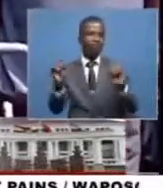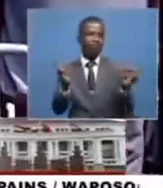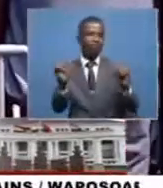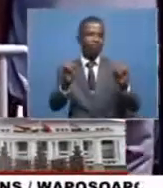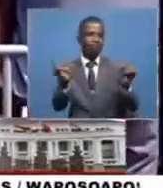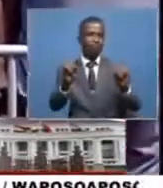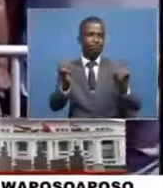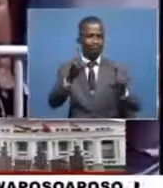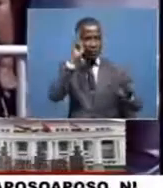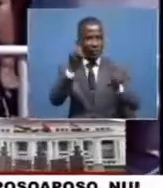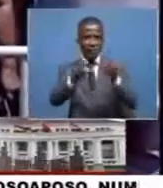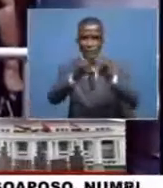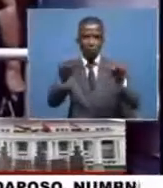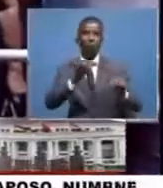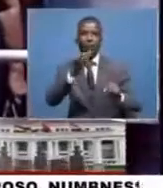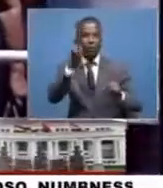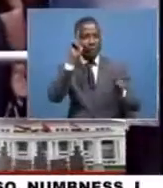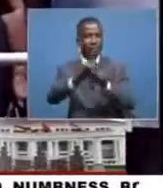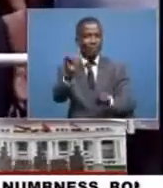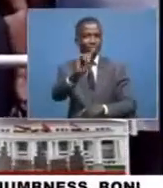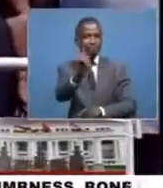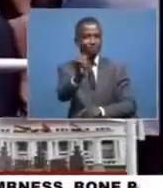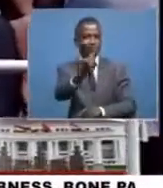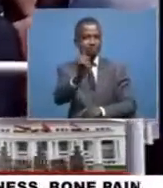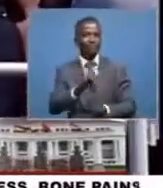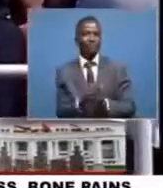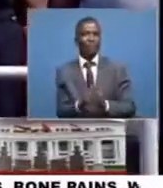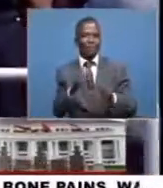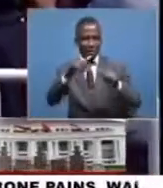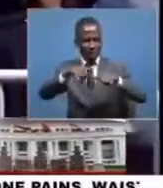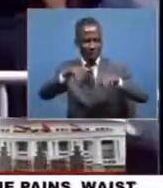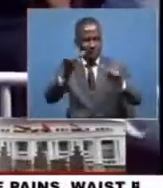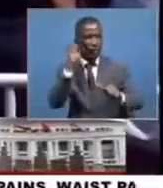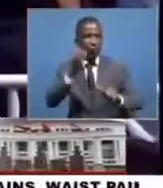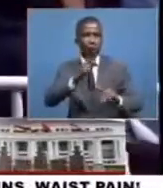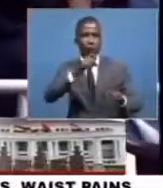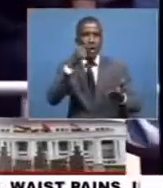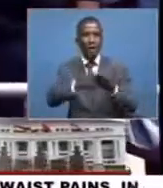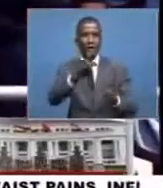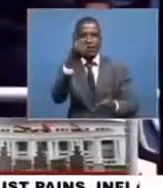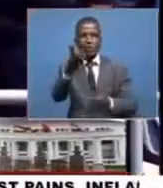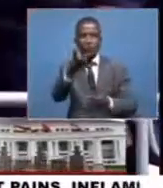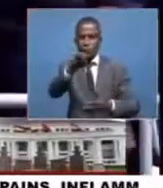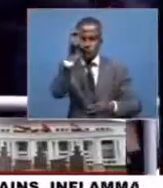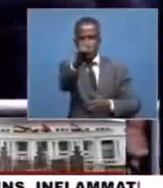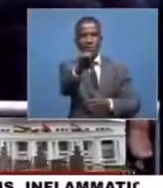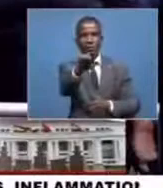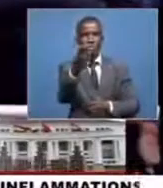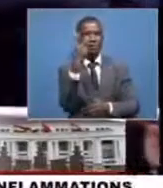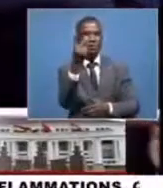the decision, and so we are going to file an application for review.